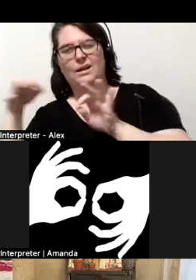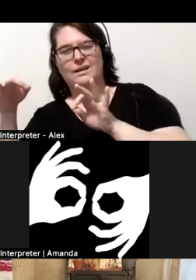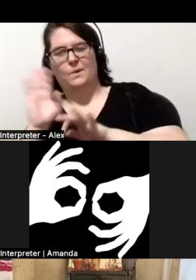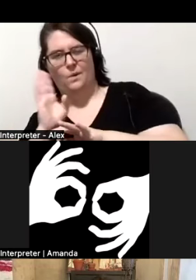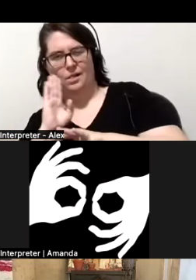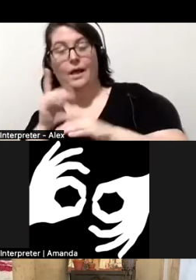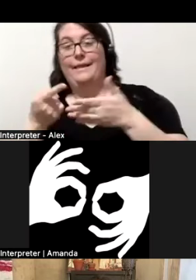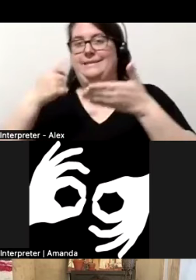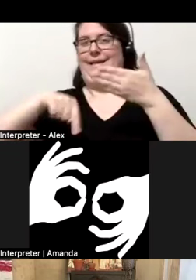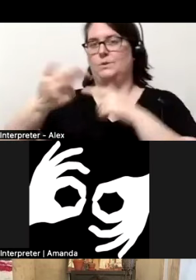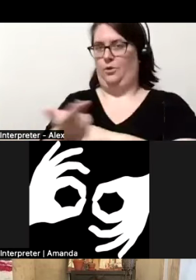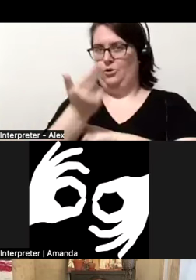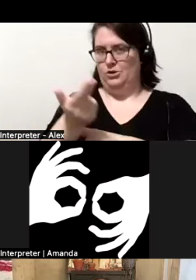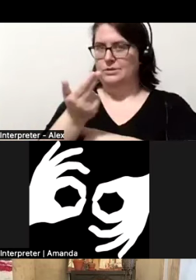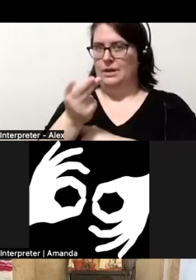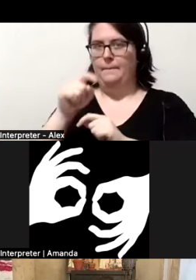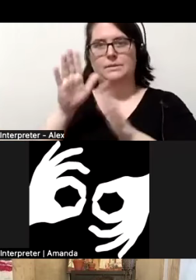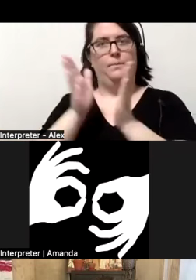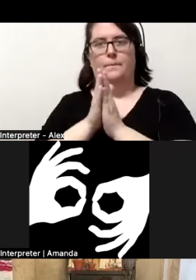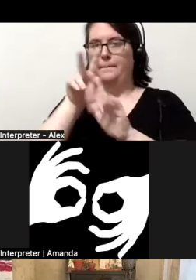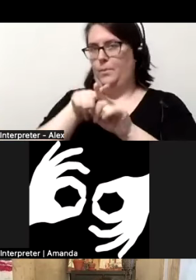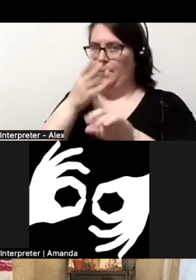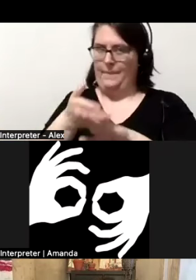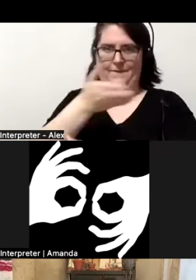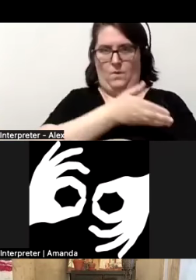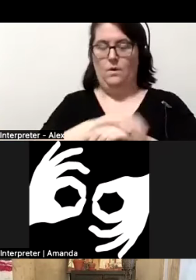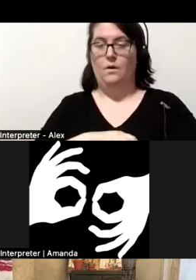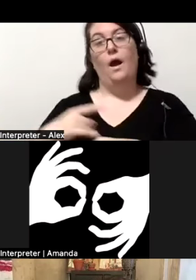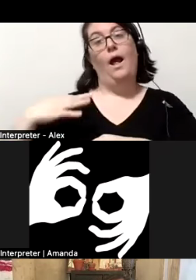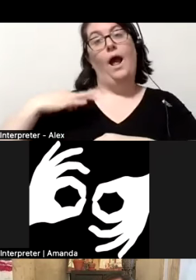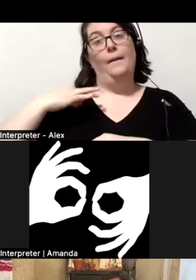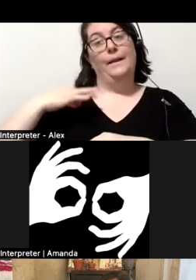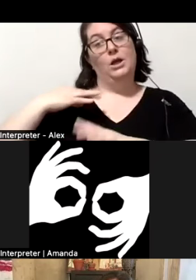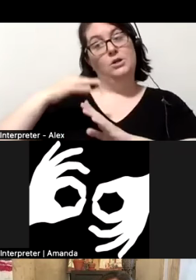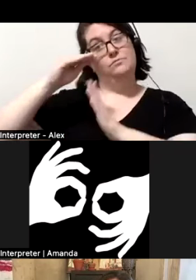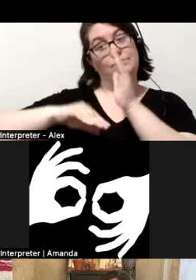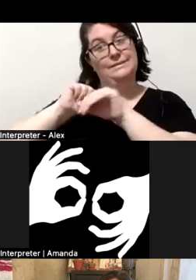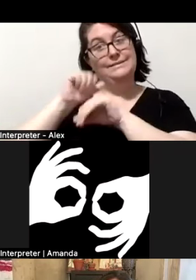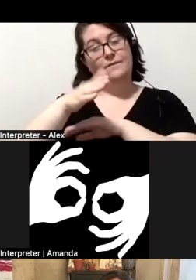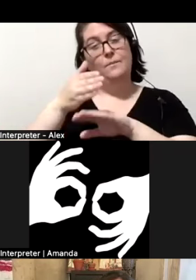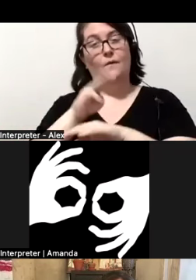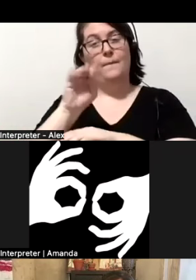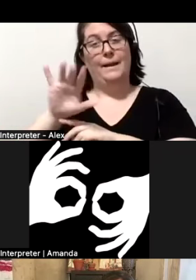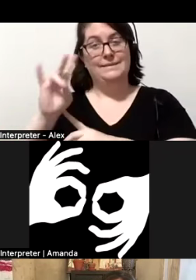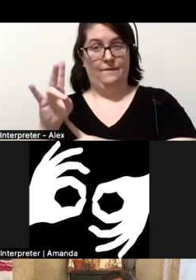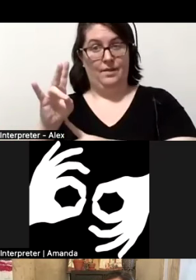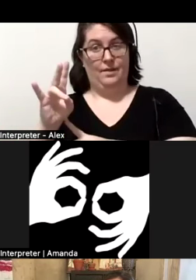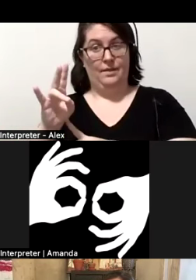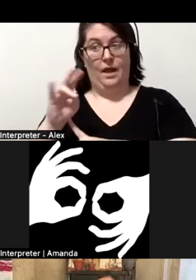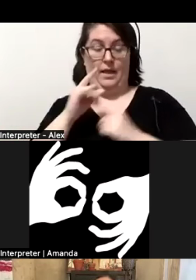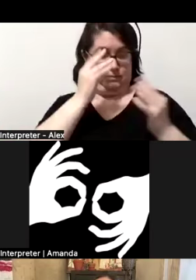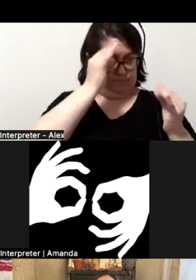is next Thursday, April 23rd. Applications are due on May 7th, and we anticipate results in July or August.